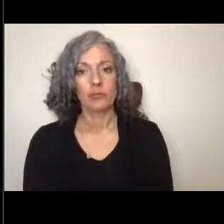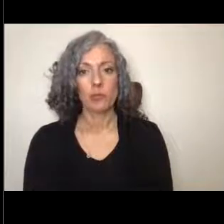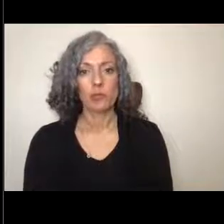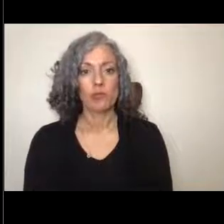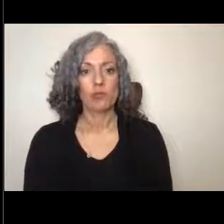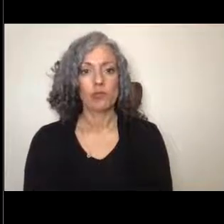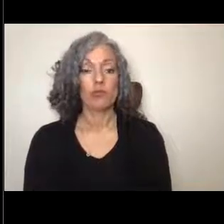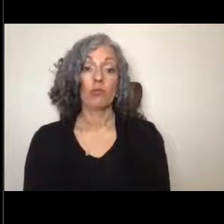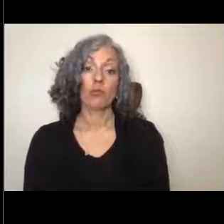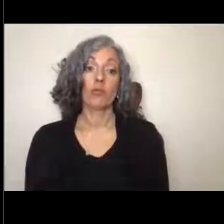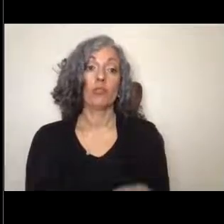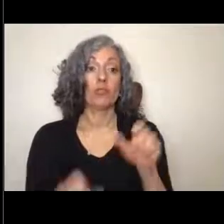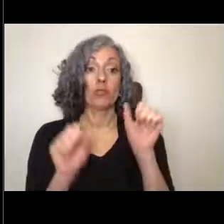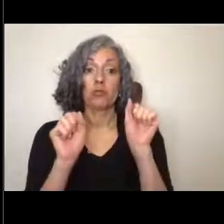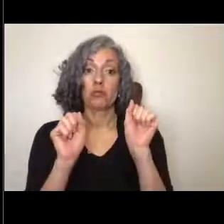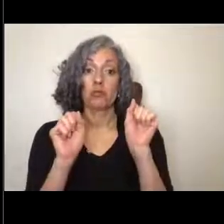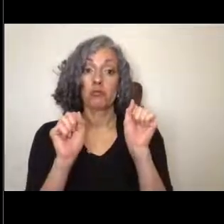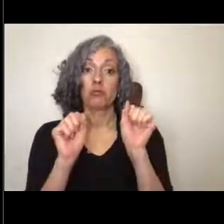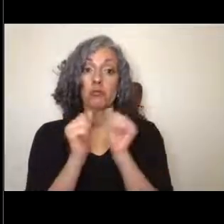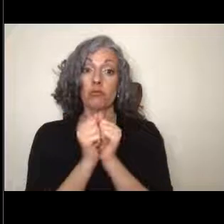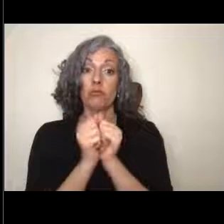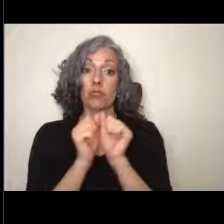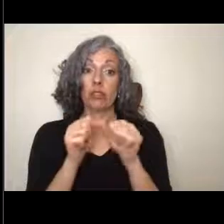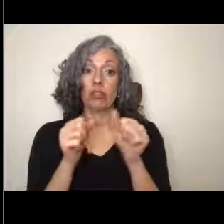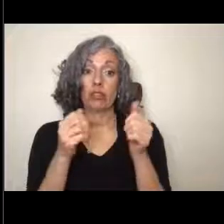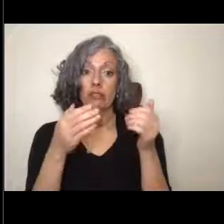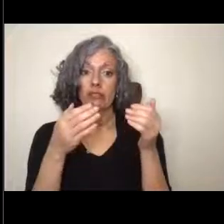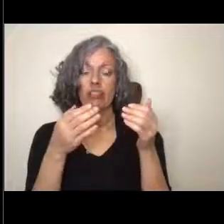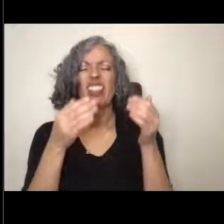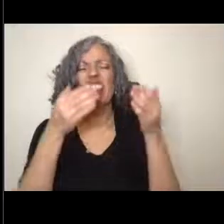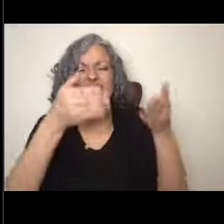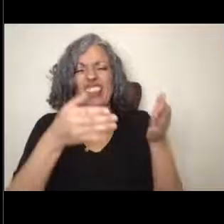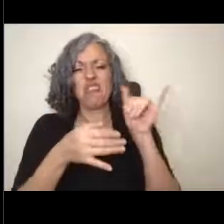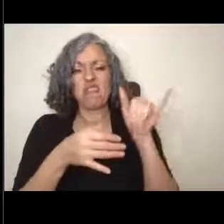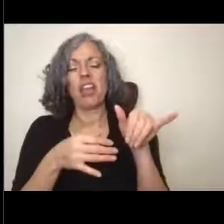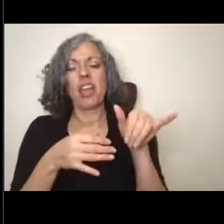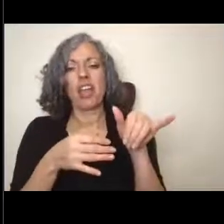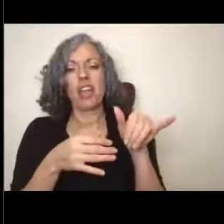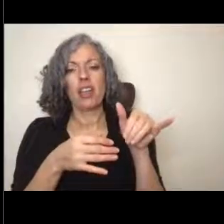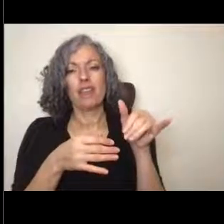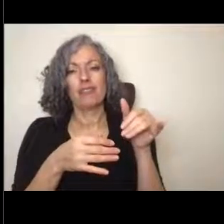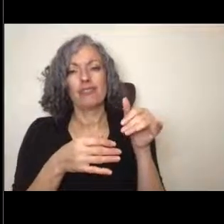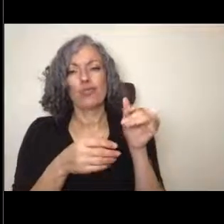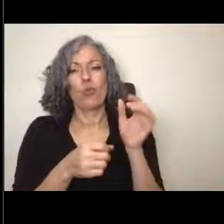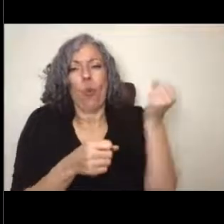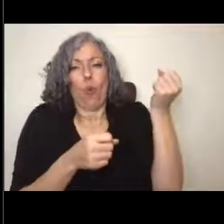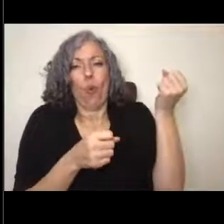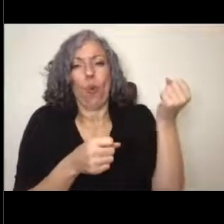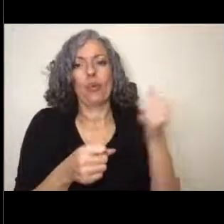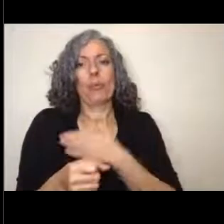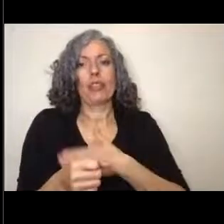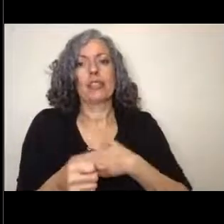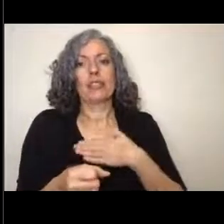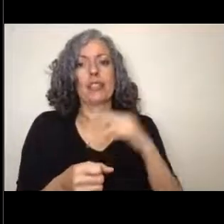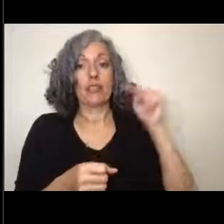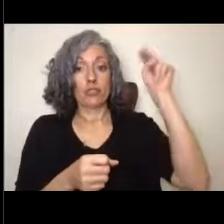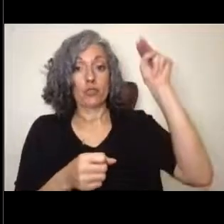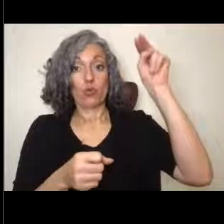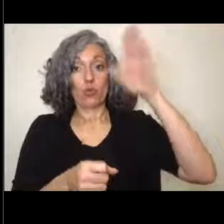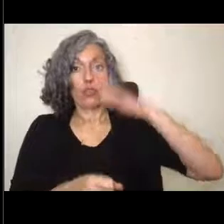Brandy, actually, you can just stay like 5 seconds on a slide and then go to the next till all the maps are done. This is the northern